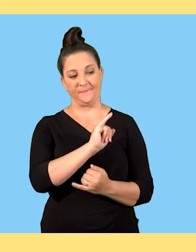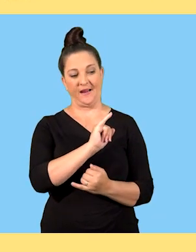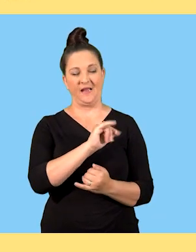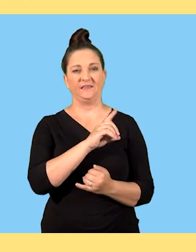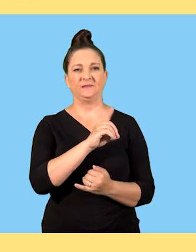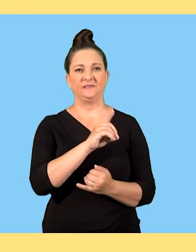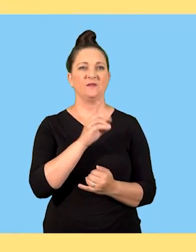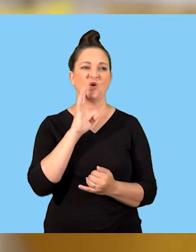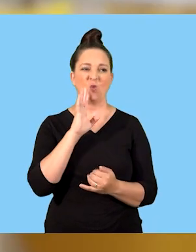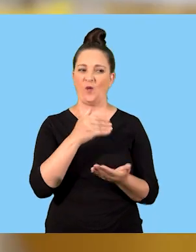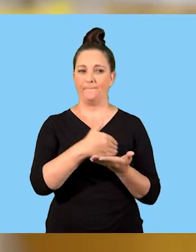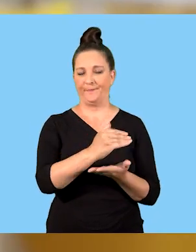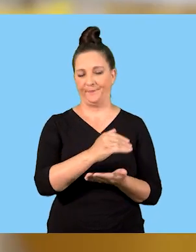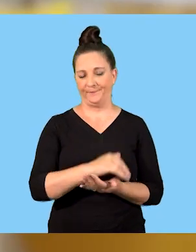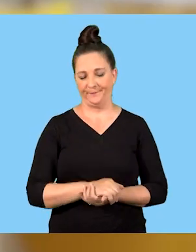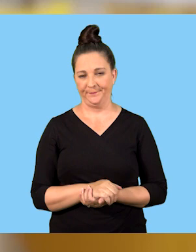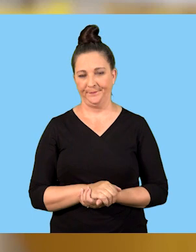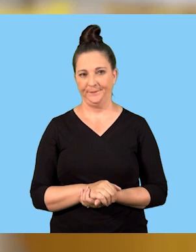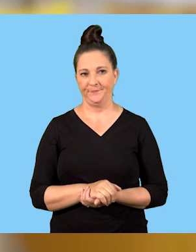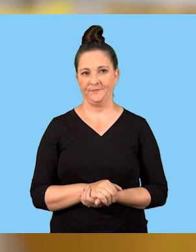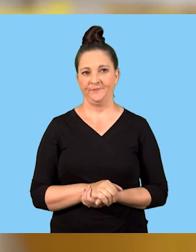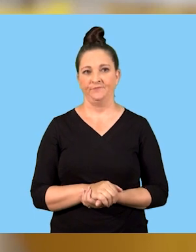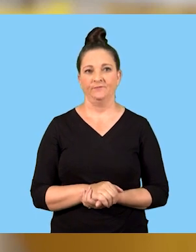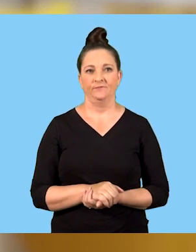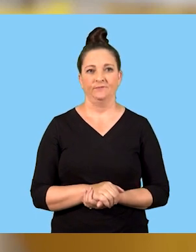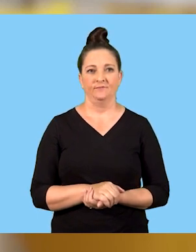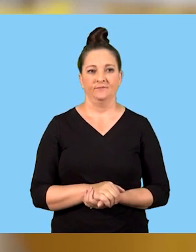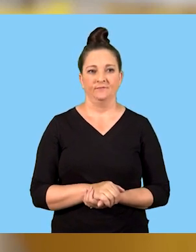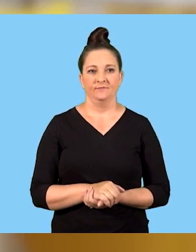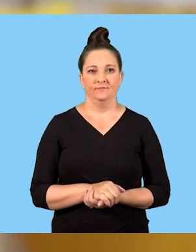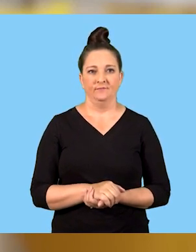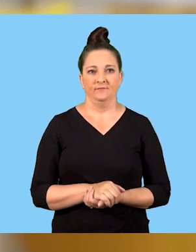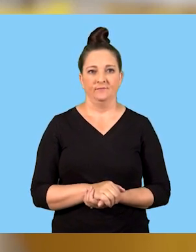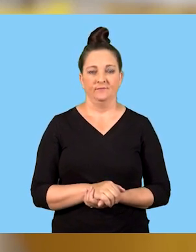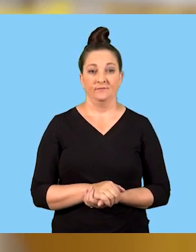how you would do it when you have bad debts.